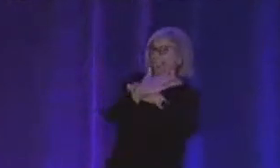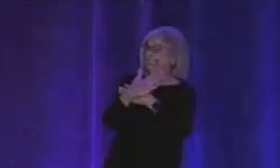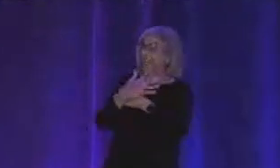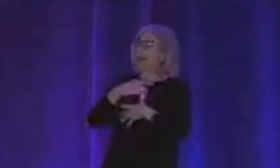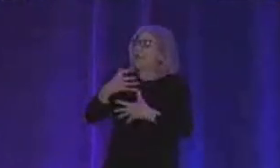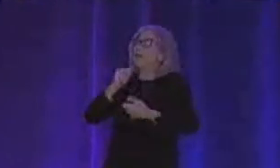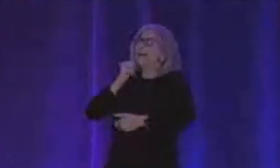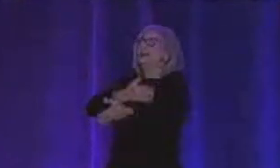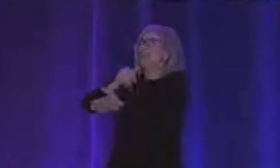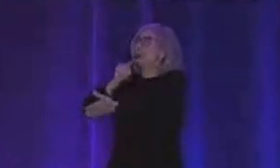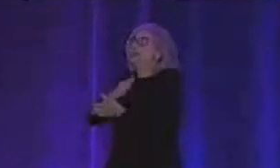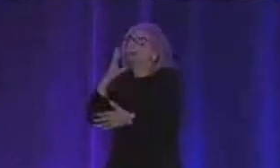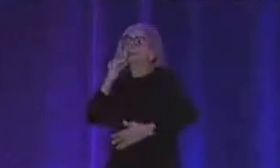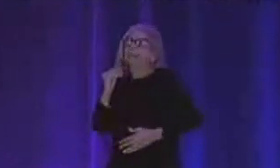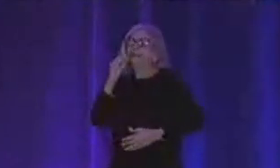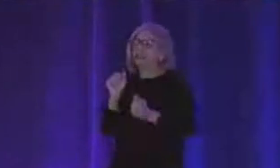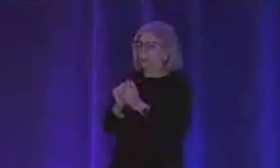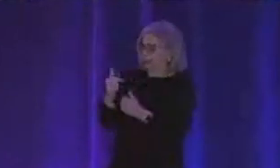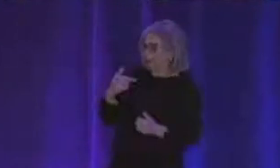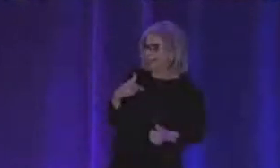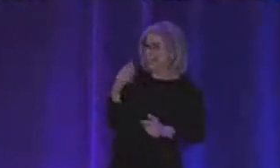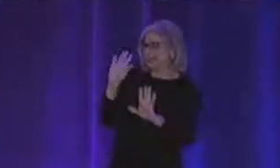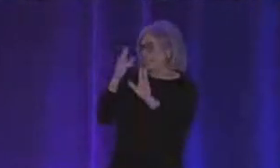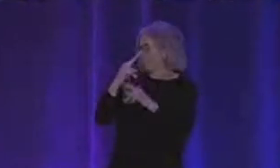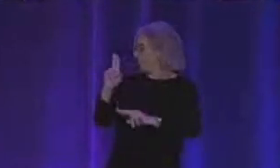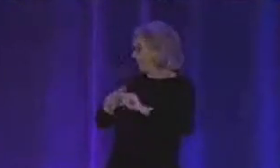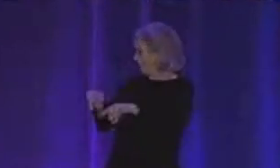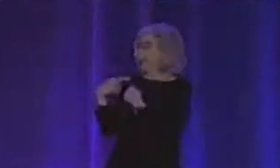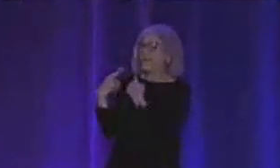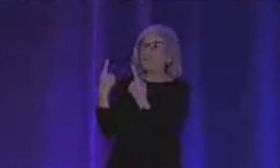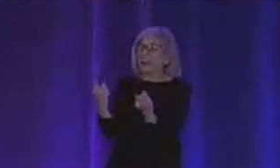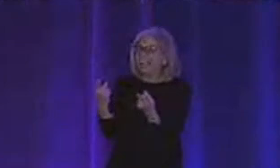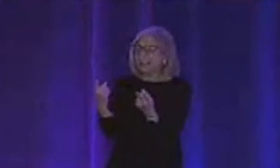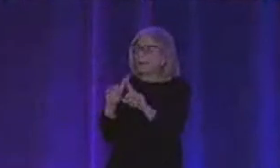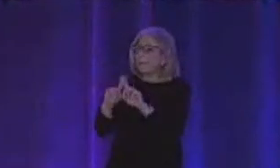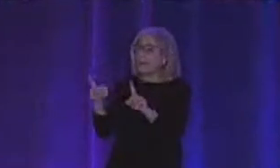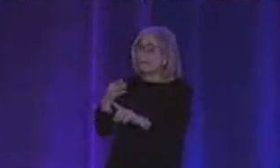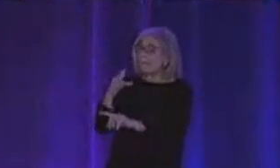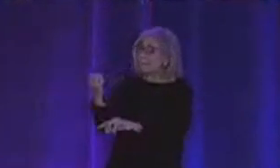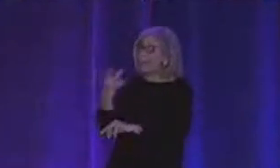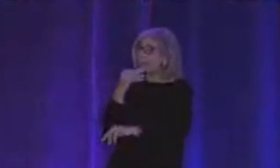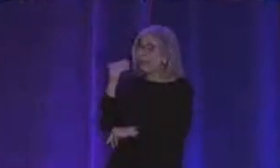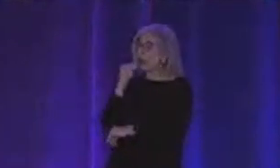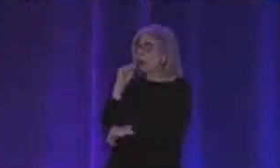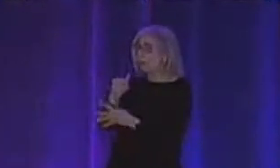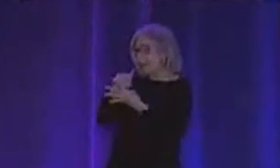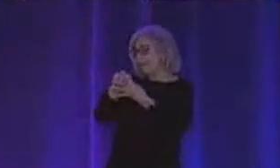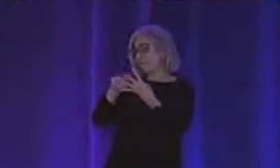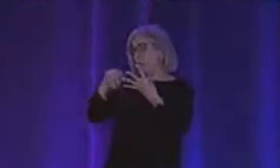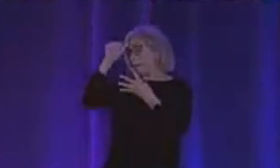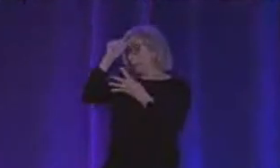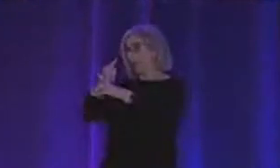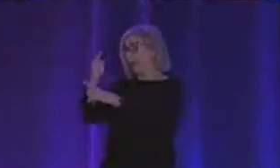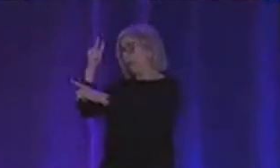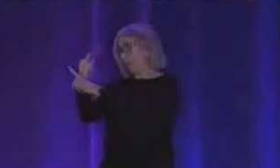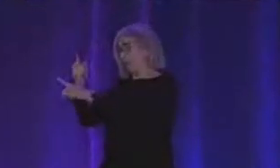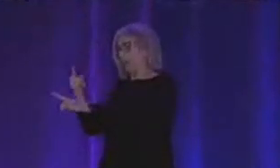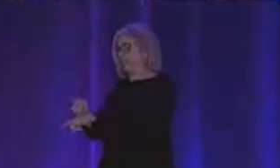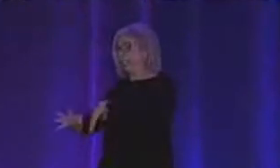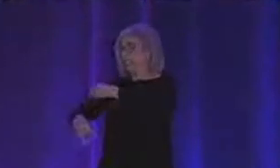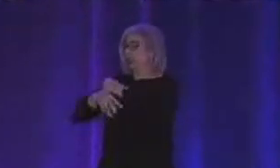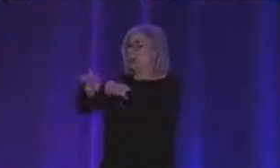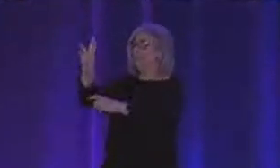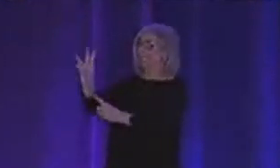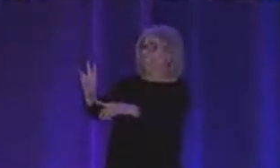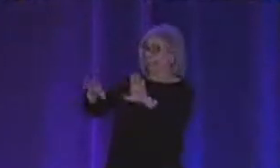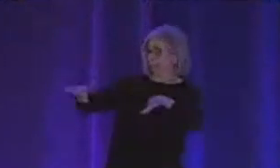wanted my daughters to experience that with me. It's been a great time. But back at home, they have 4 brothers. So that's a total of